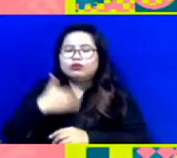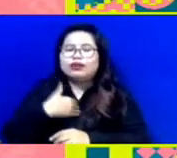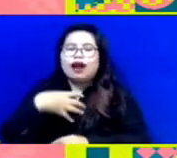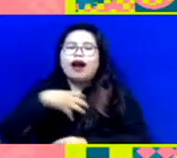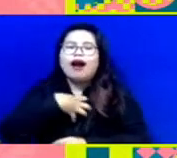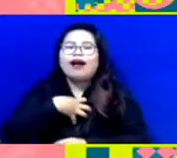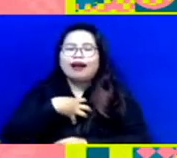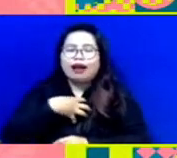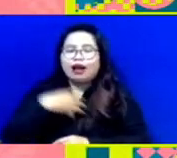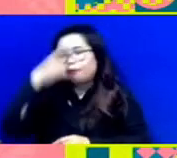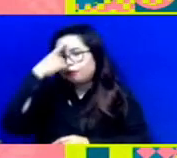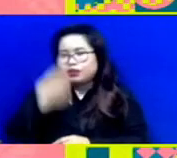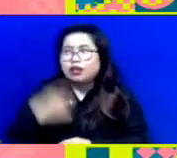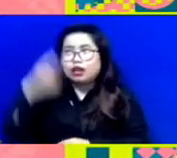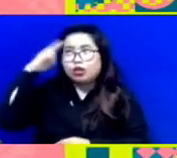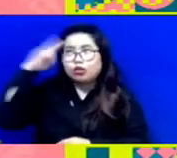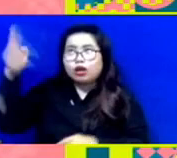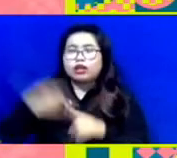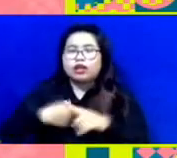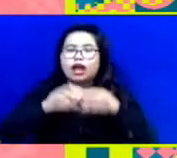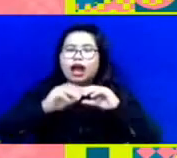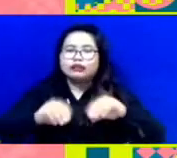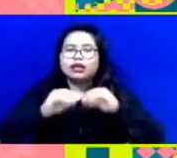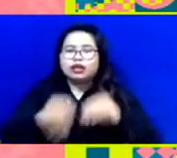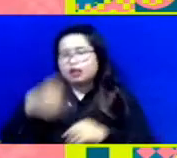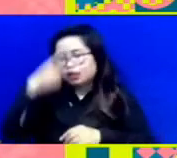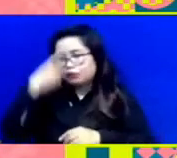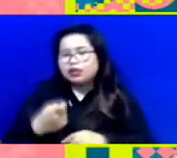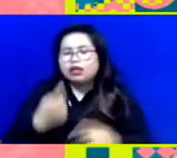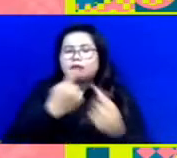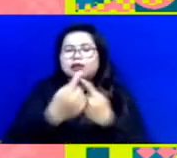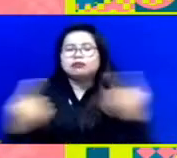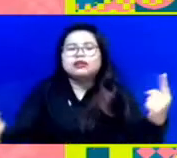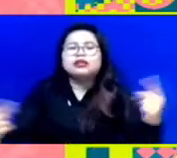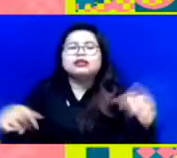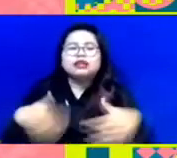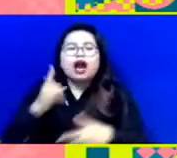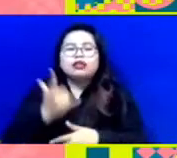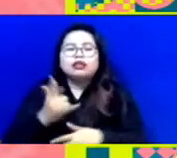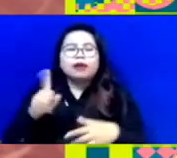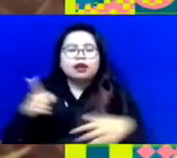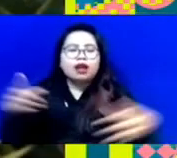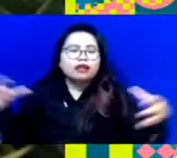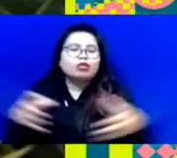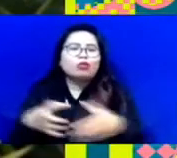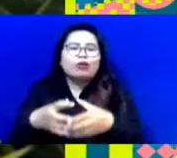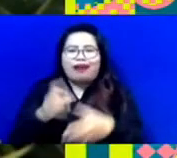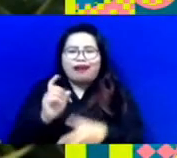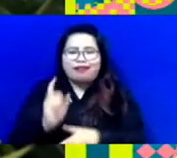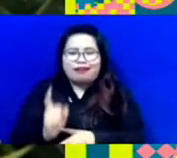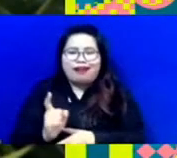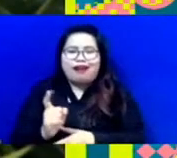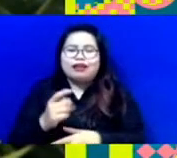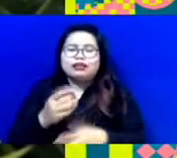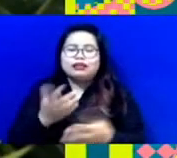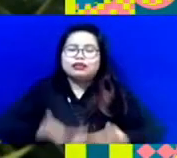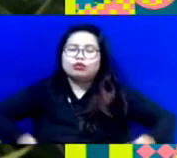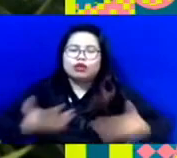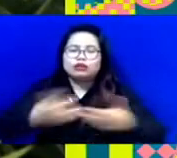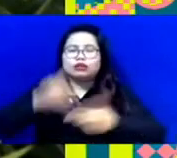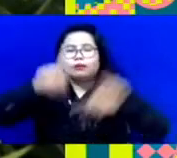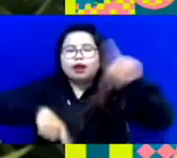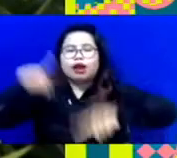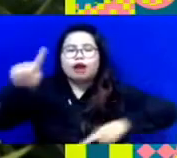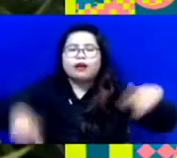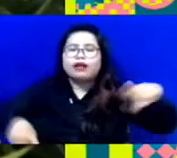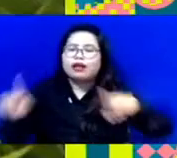unity, exactly. That despite the to bring the unity in with the diversity. Thank you very, very, very much. I wanted to